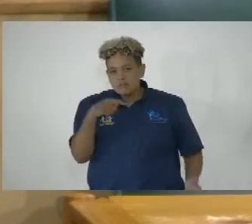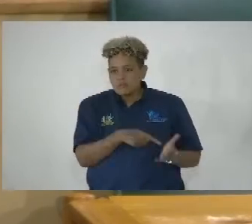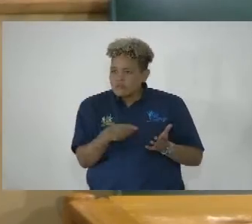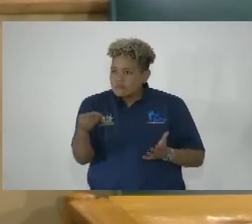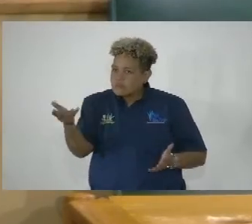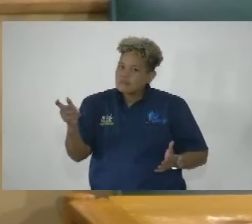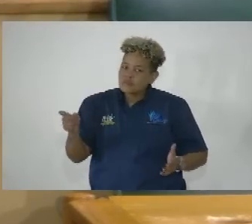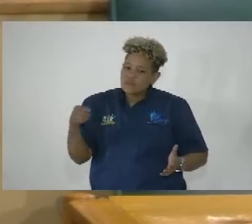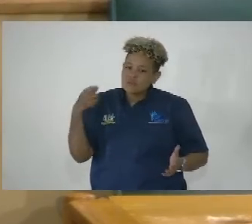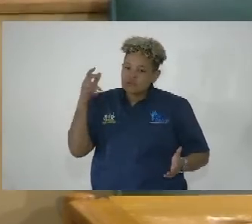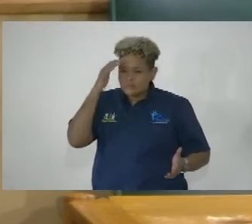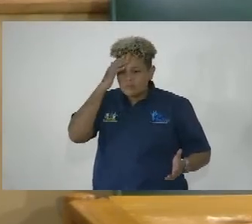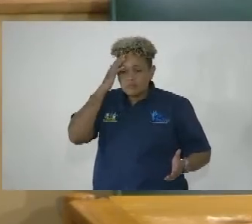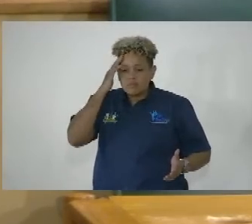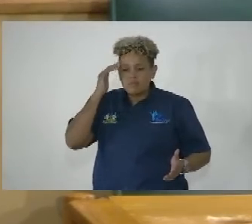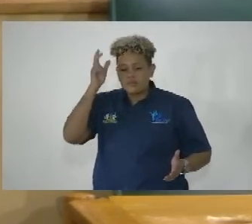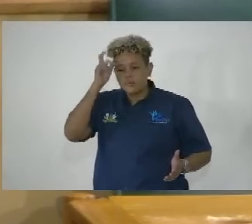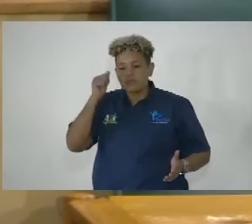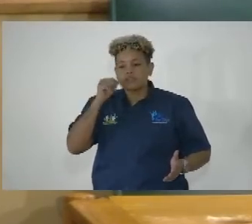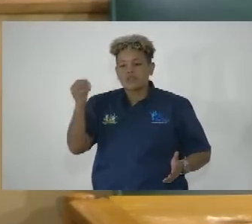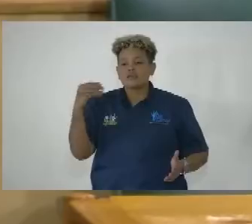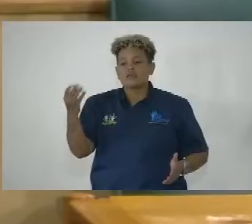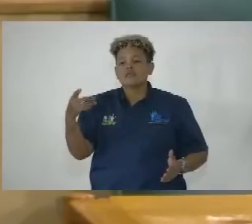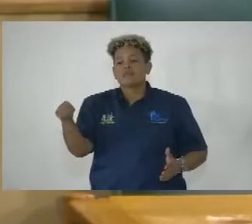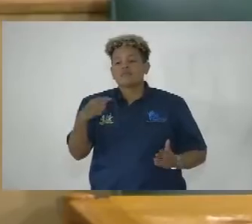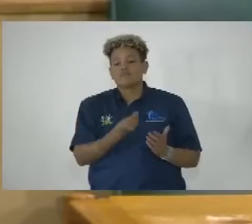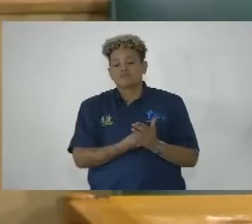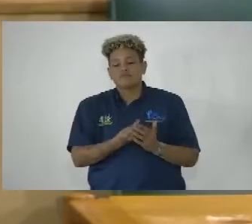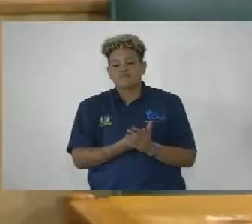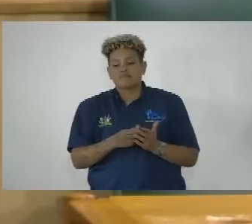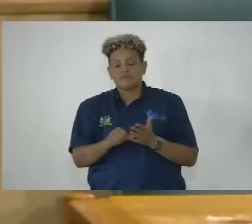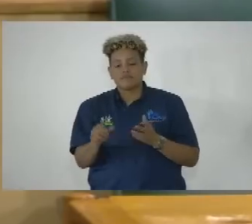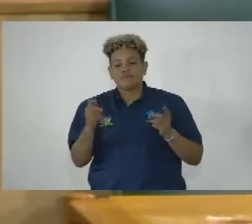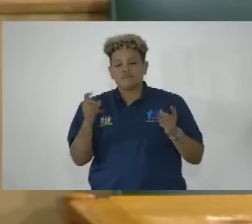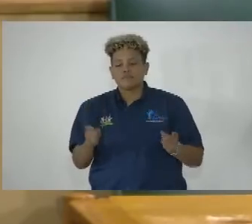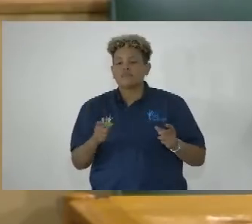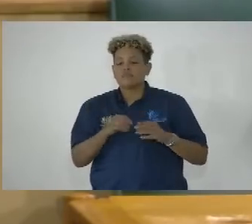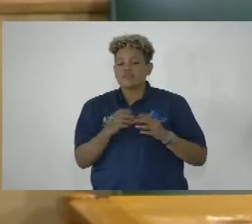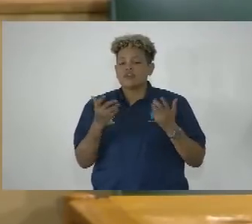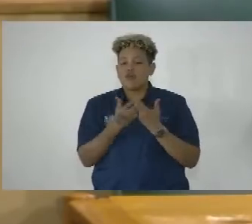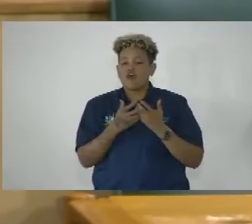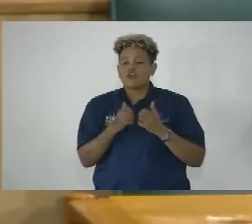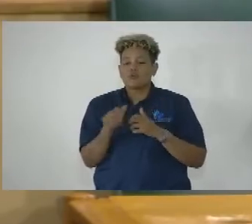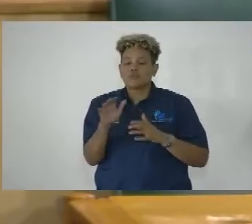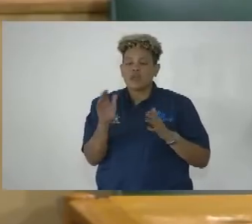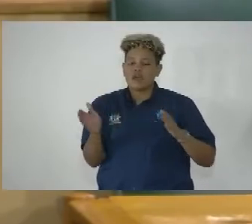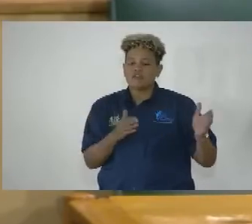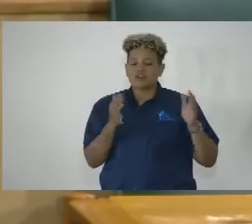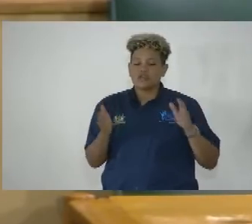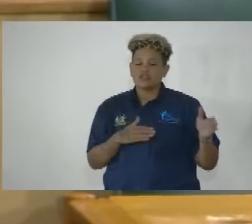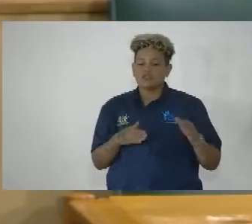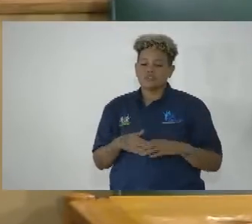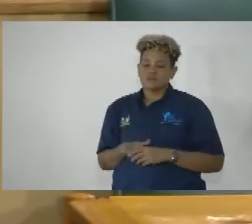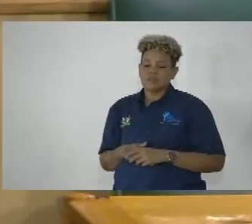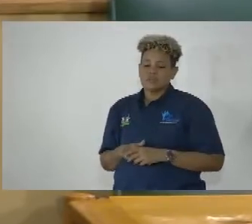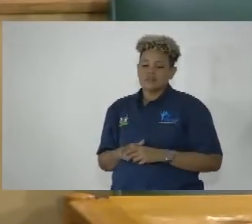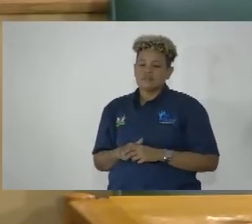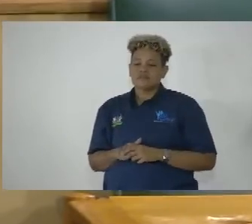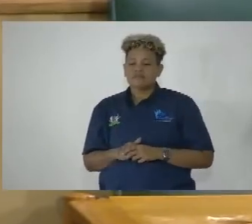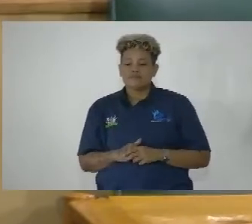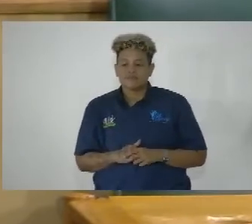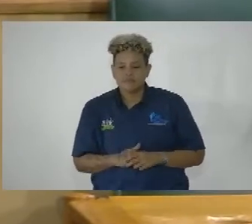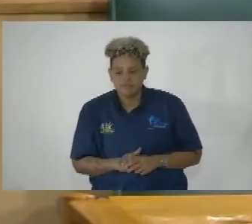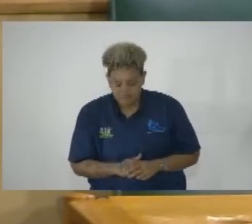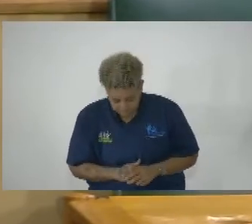not. Repeat that. It is wicked to not pay them promptly in accordance with the arrangements. Wickedness.